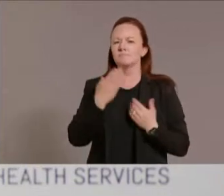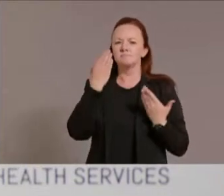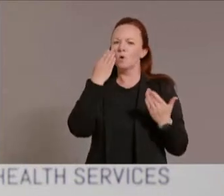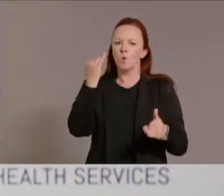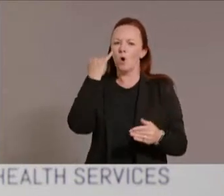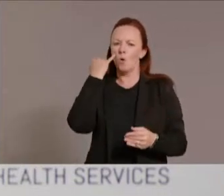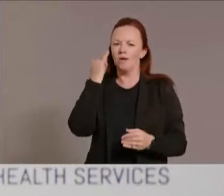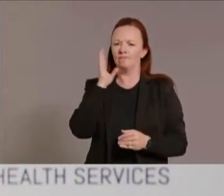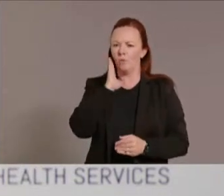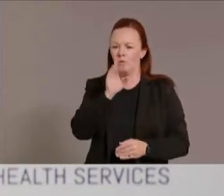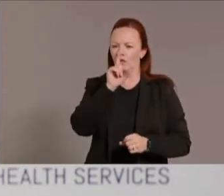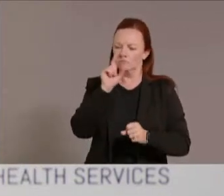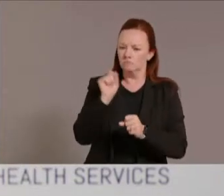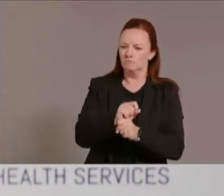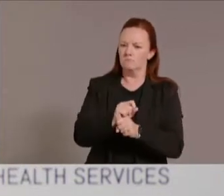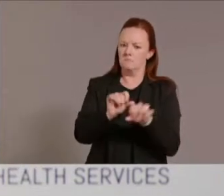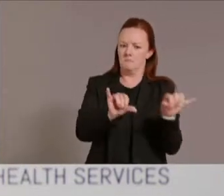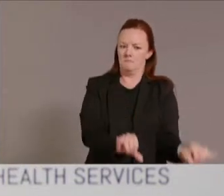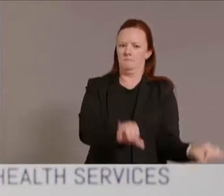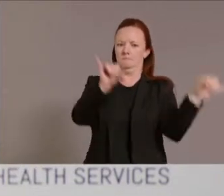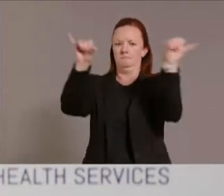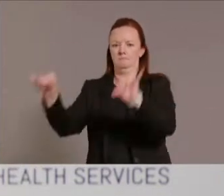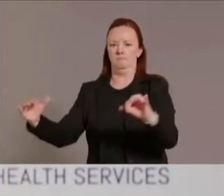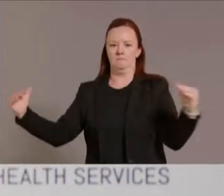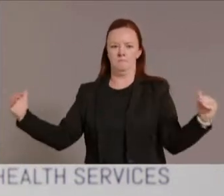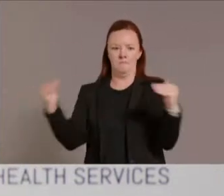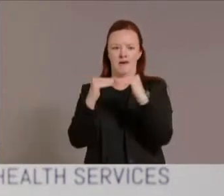exactly match the demographics of the state.